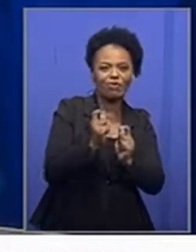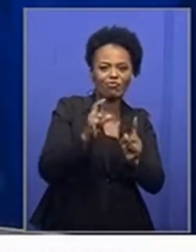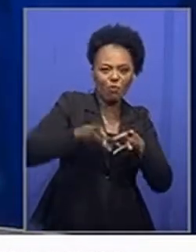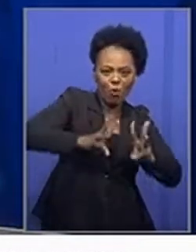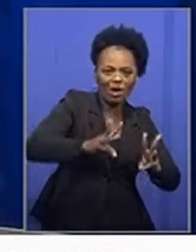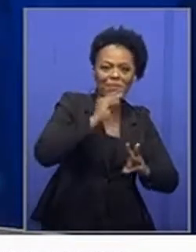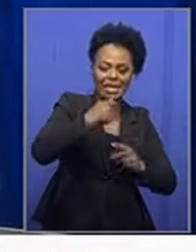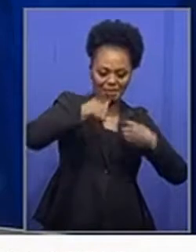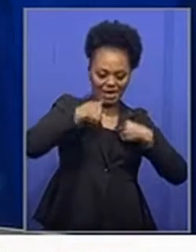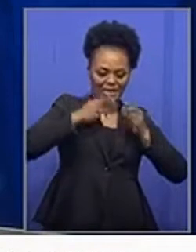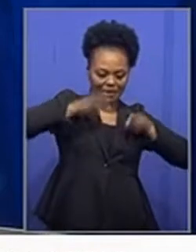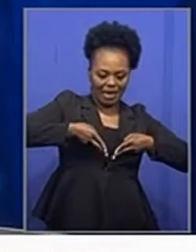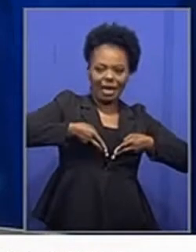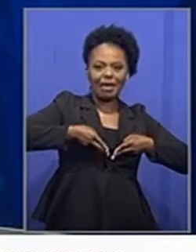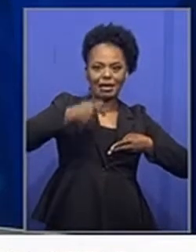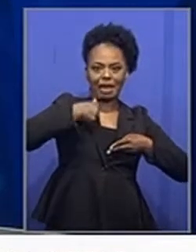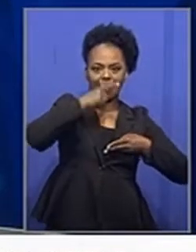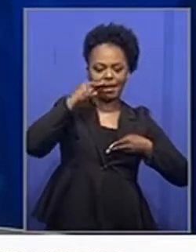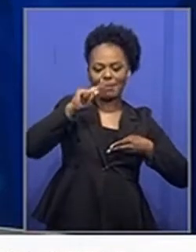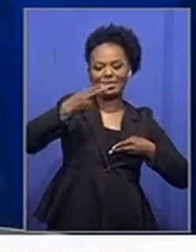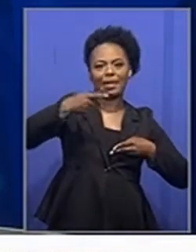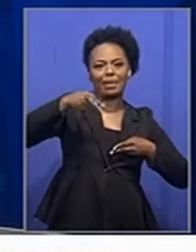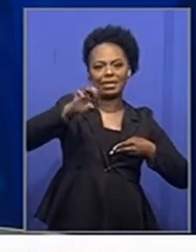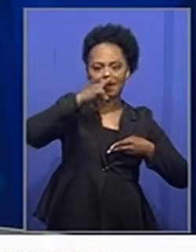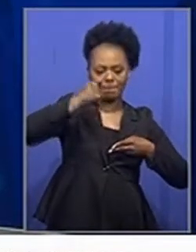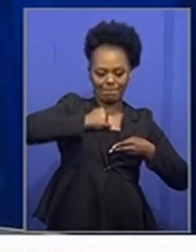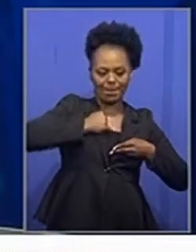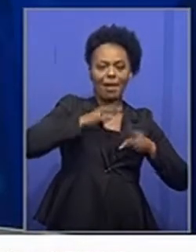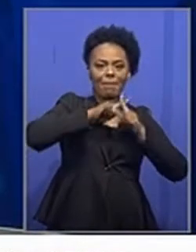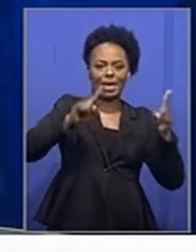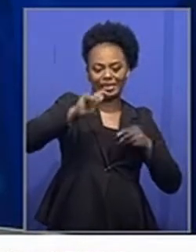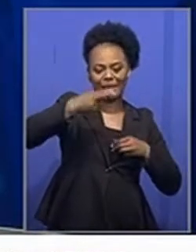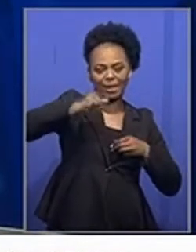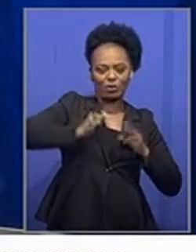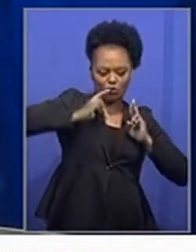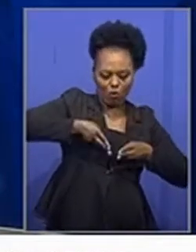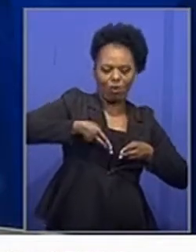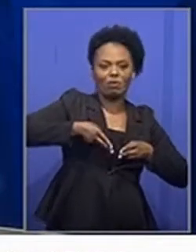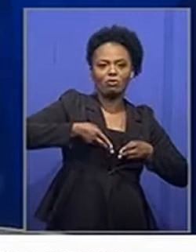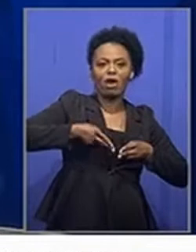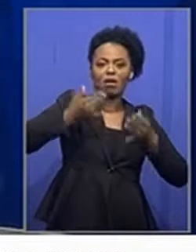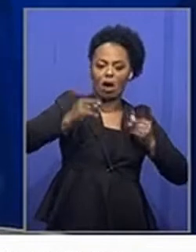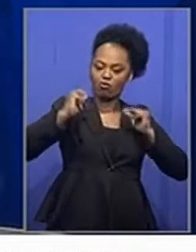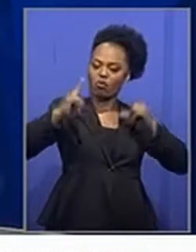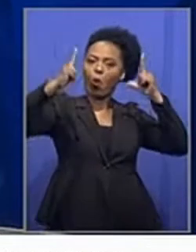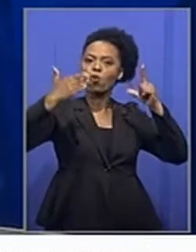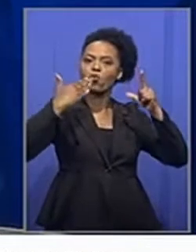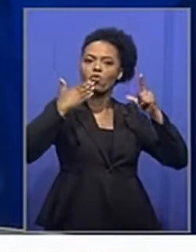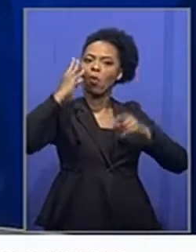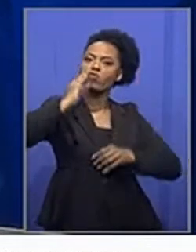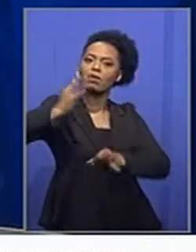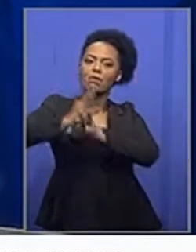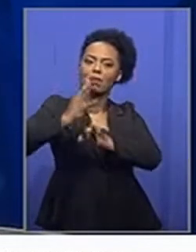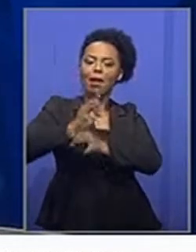go shwa nna ke Khumbuzile Thabethe by birth, but go shwa Khumbuzile Thabethe on that day go tsoga